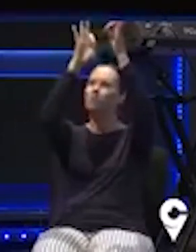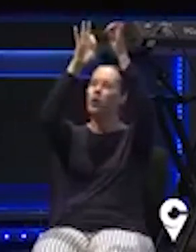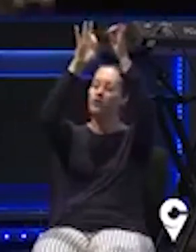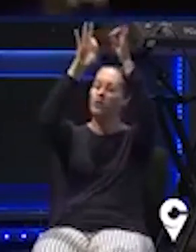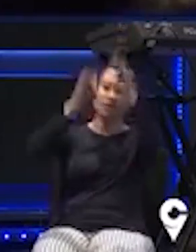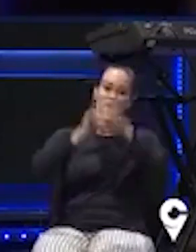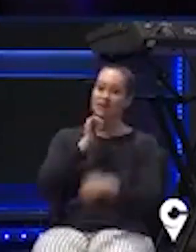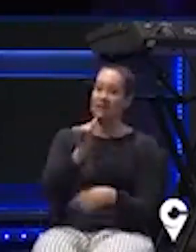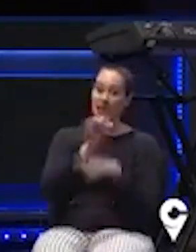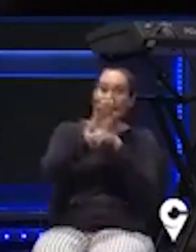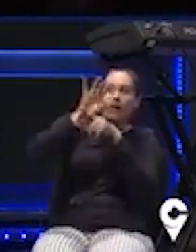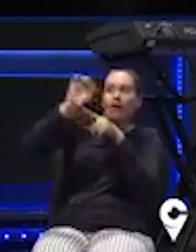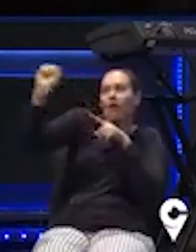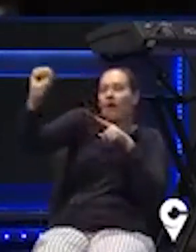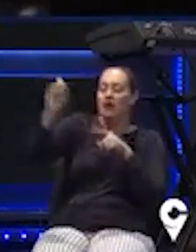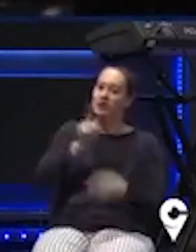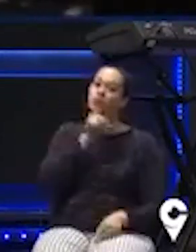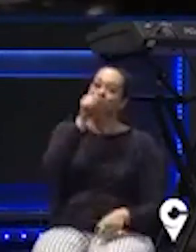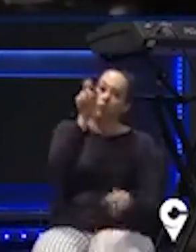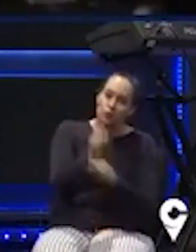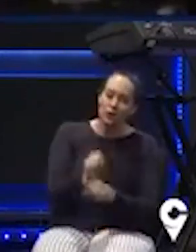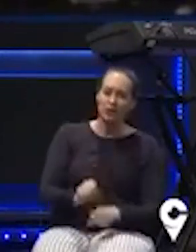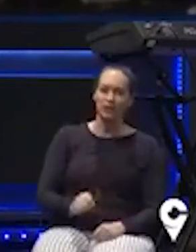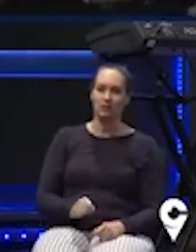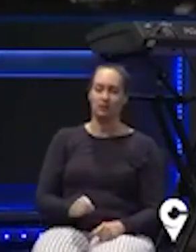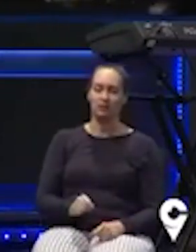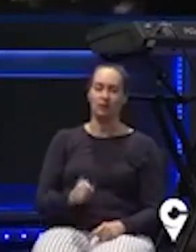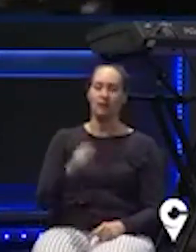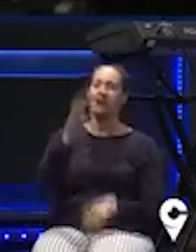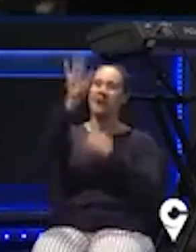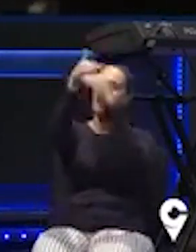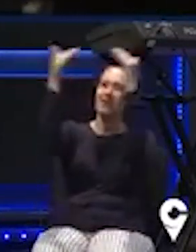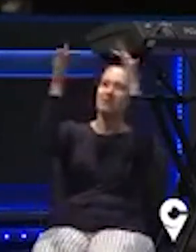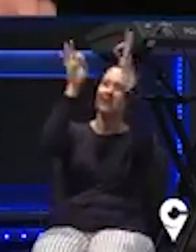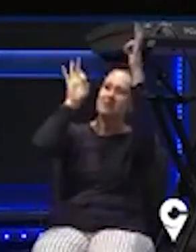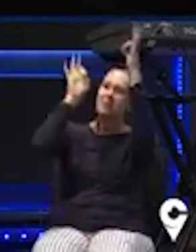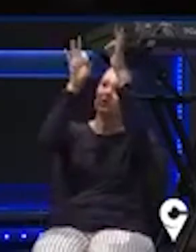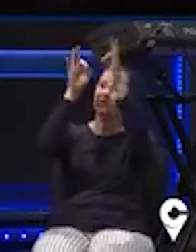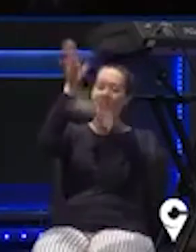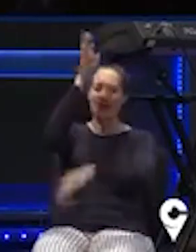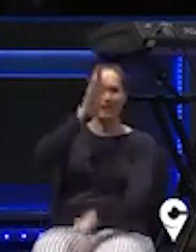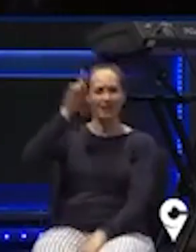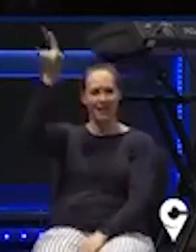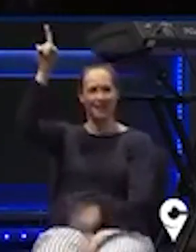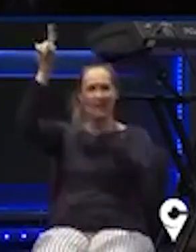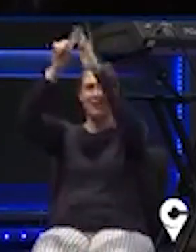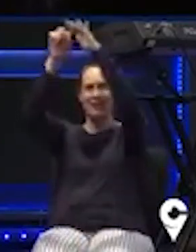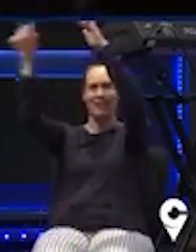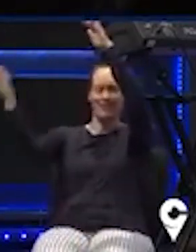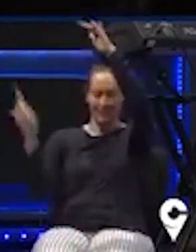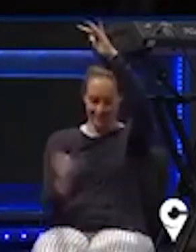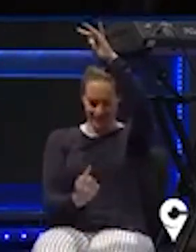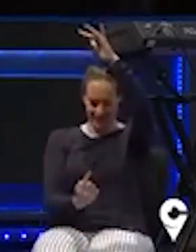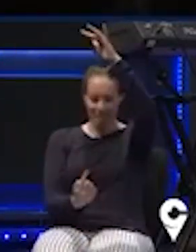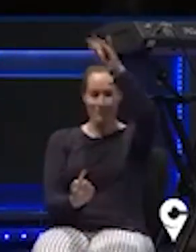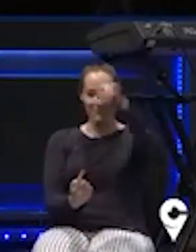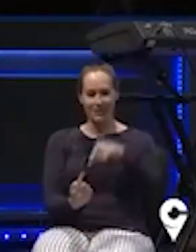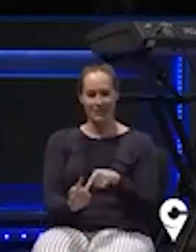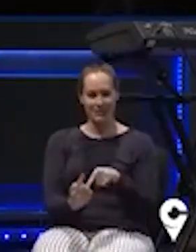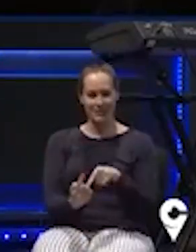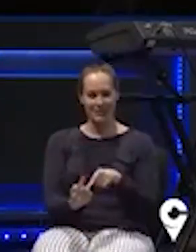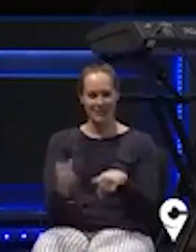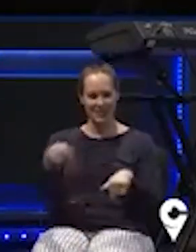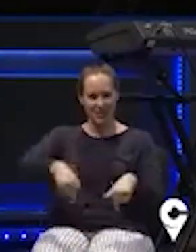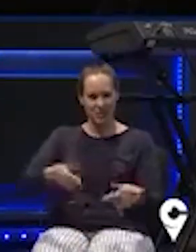not a myth. That's the reality that is there. Heaven is perfect, and God left that place to come to this